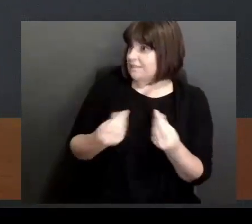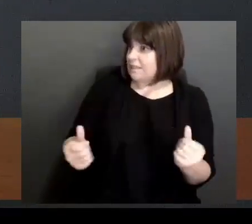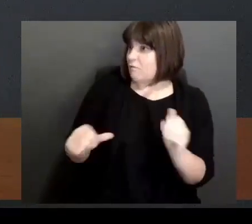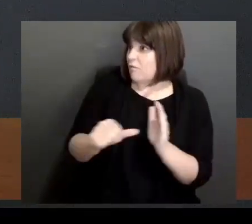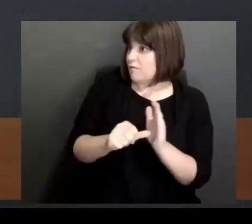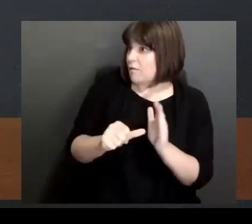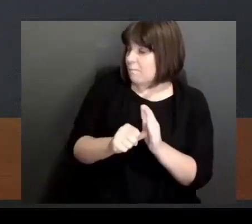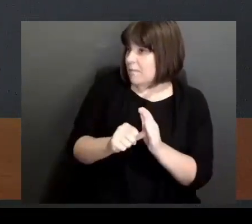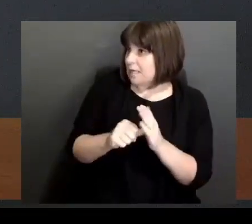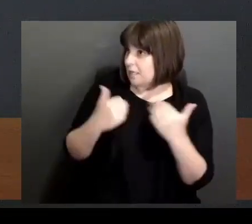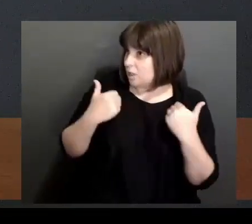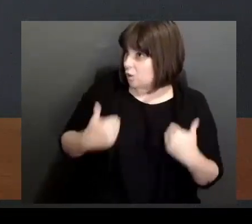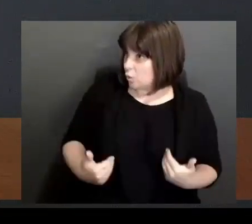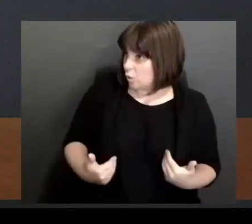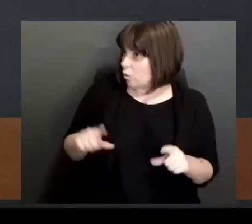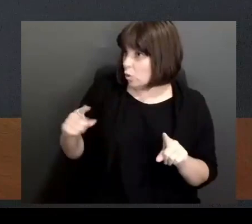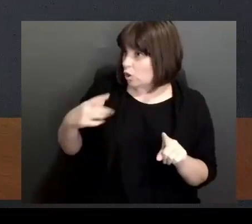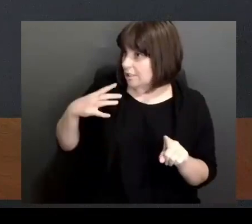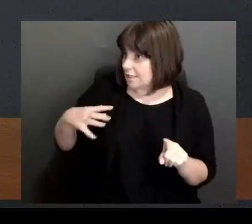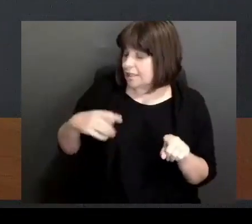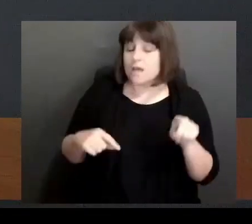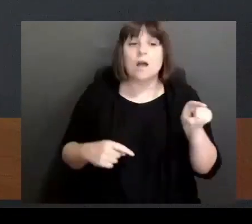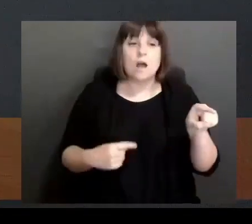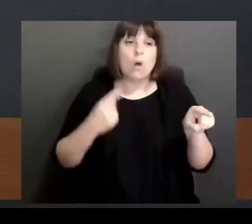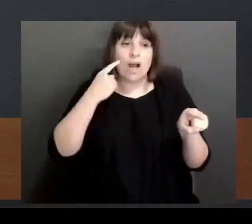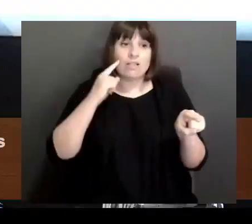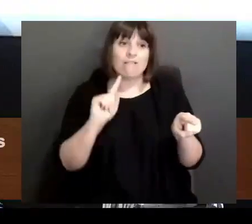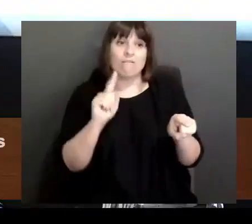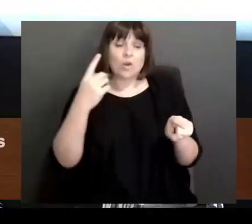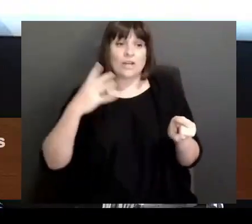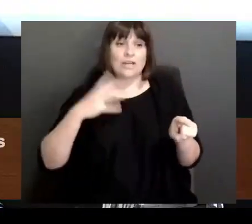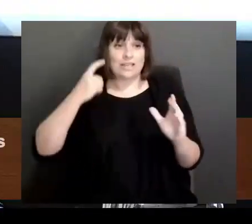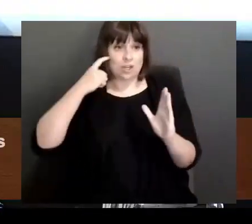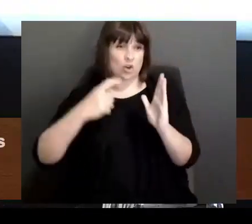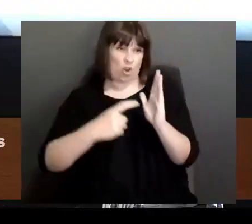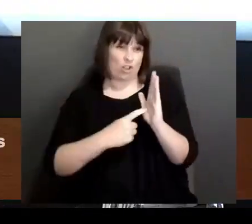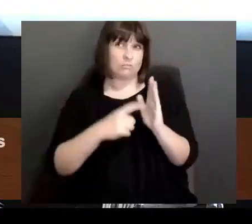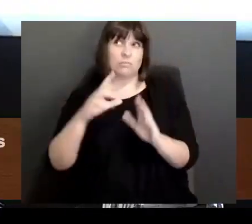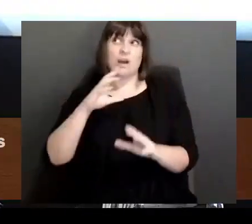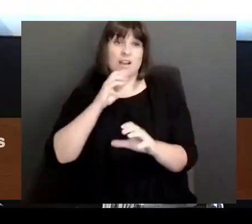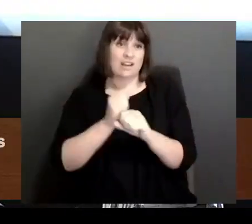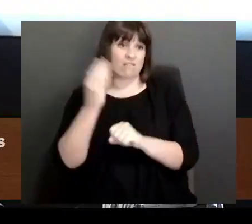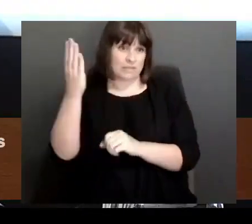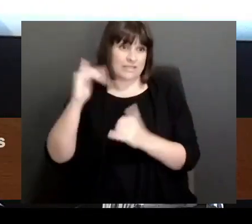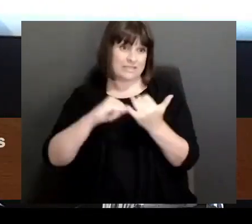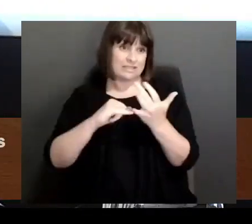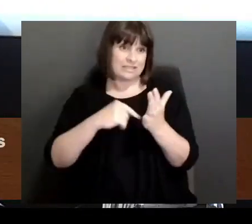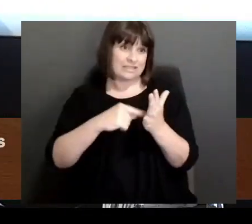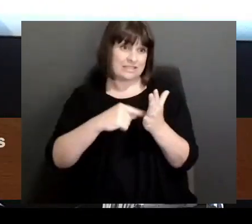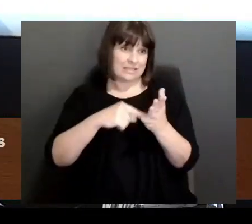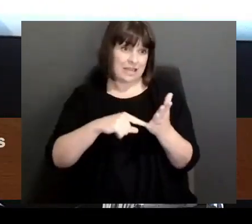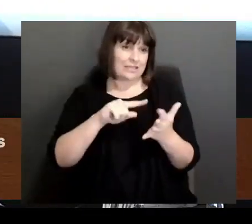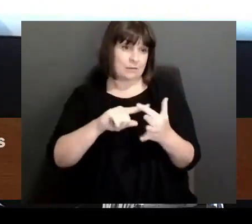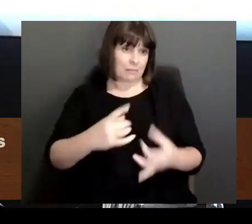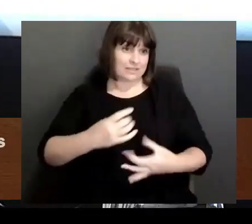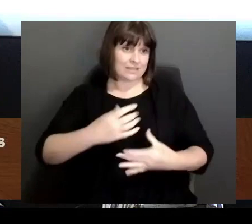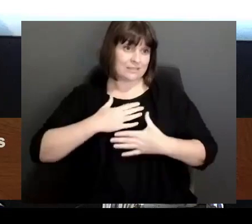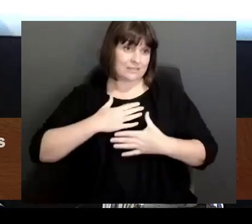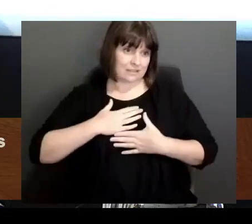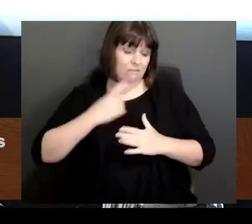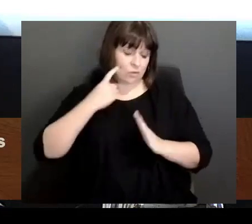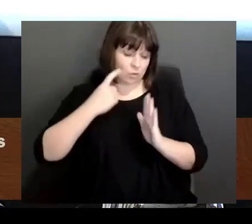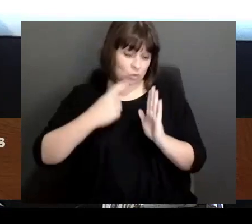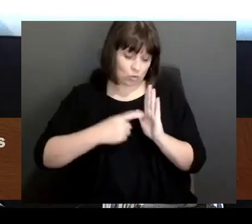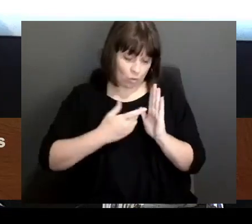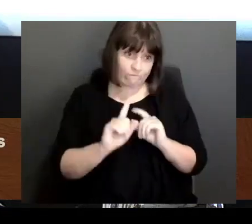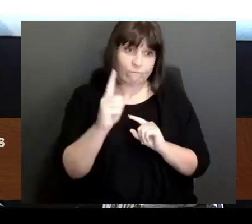be firstly an acknowledgement by the state, by government, myself, to that things